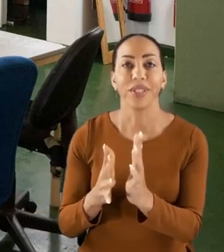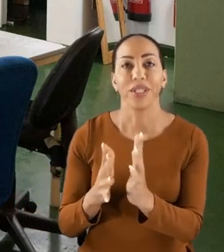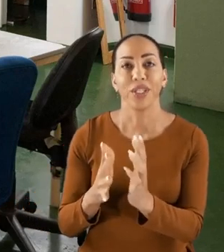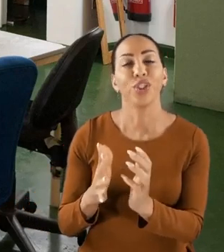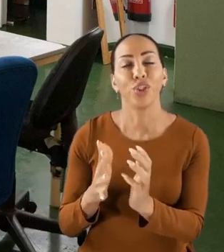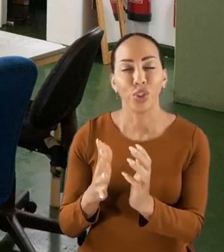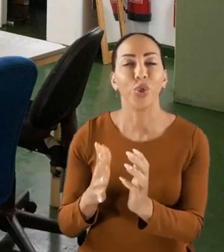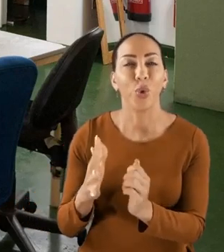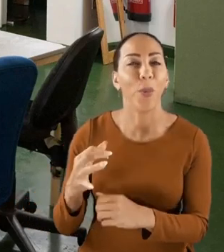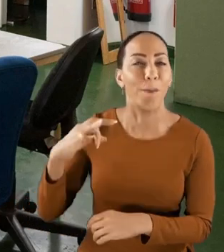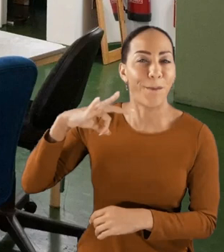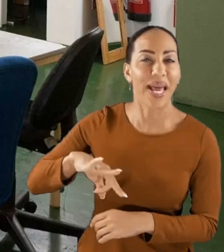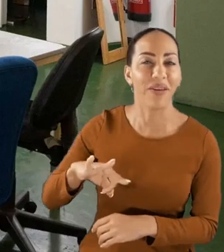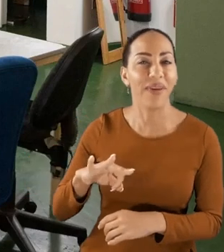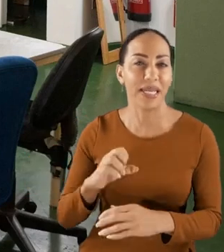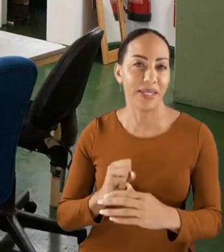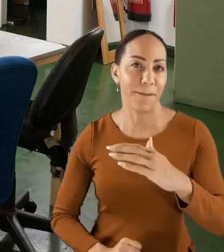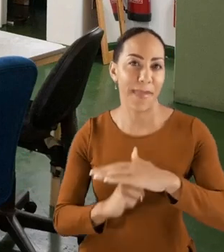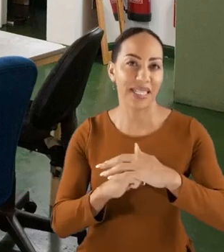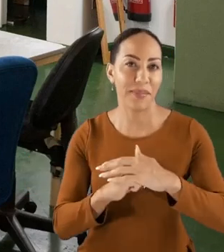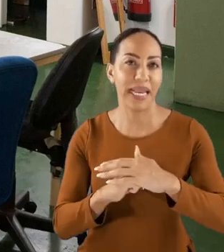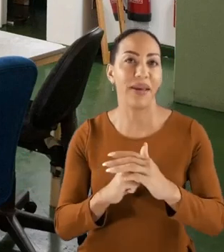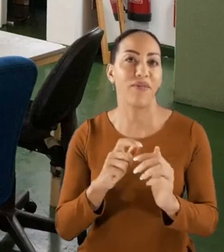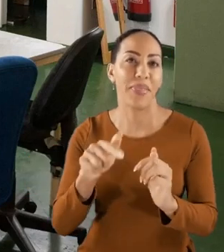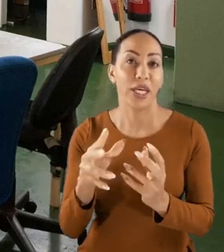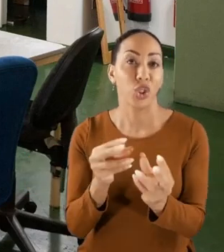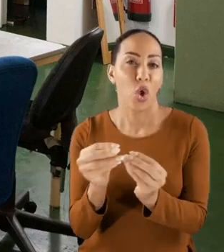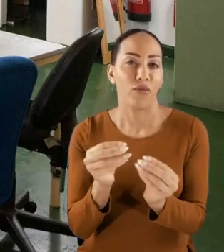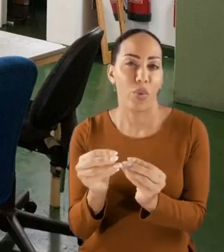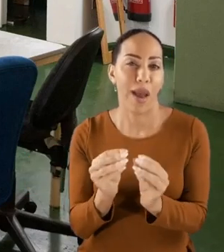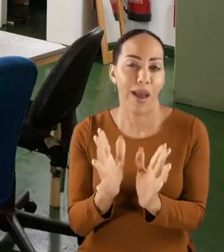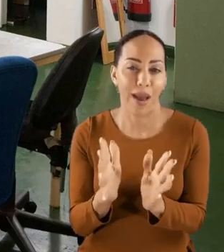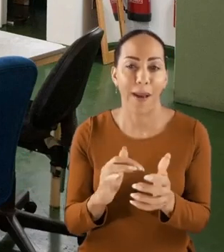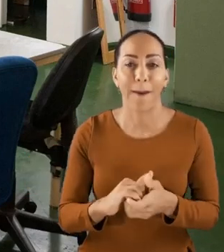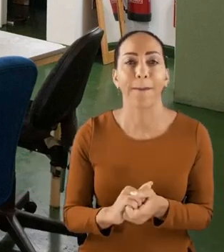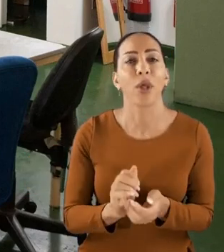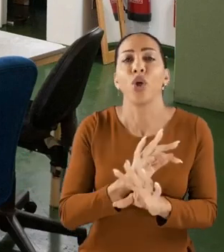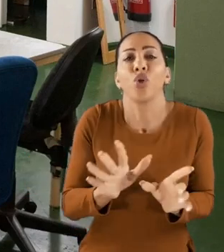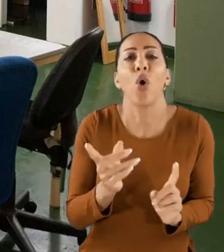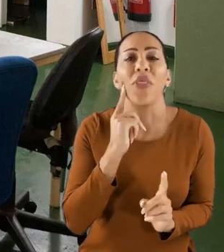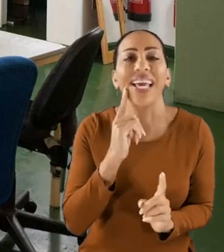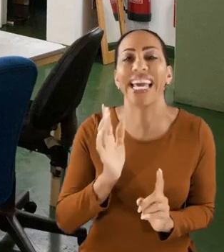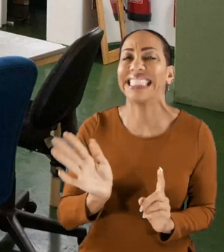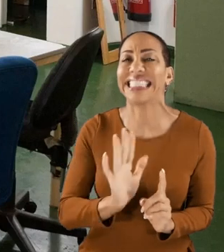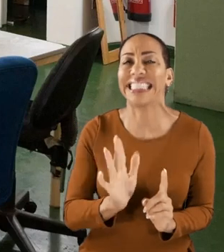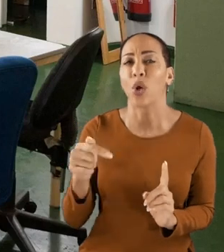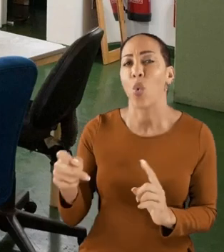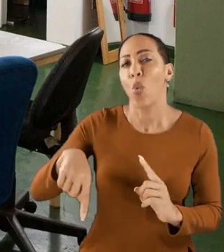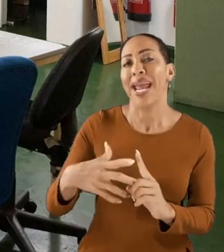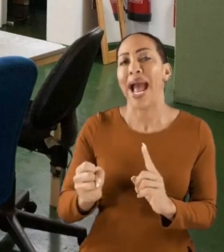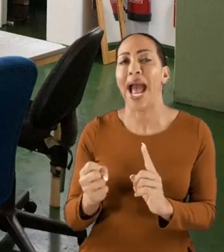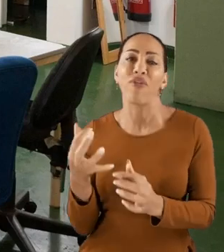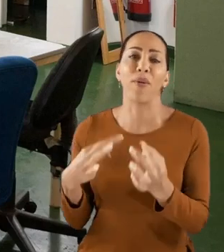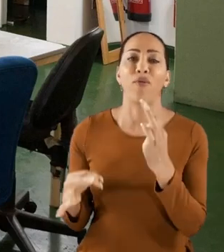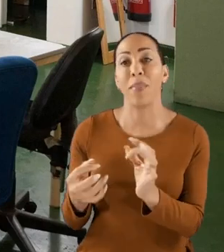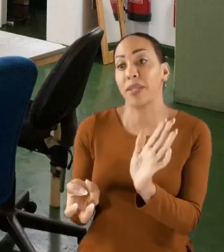to get maximum benefit from the telepresence elements, but without necessarily having, we've got a booked performance in this place at